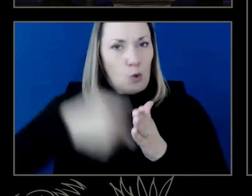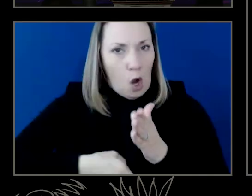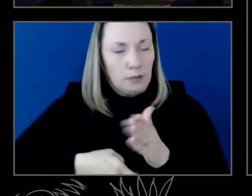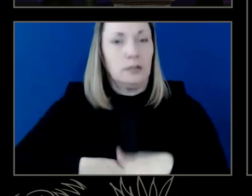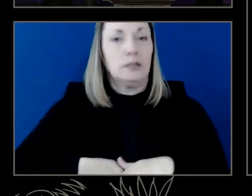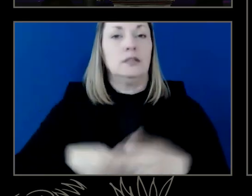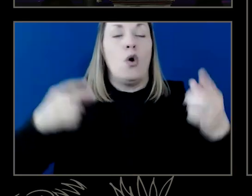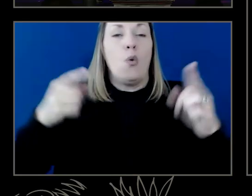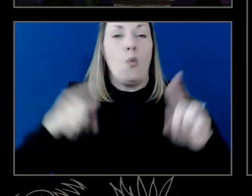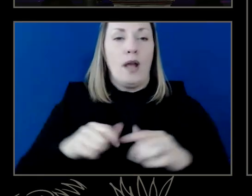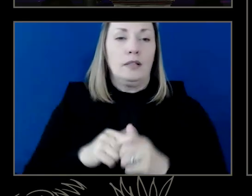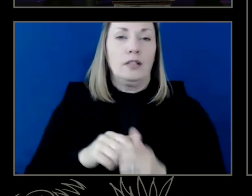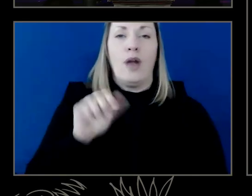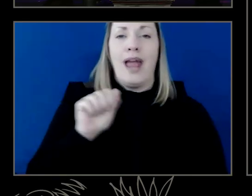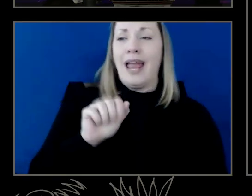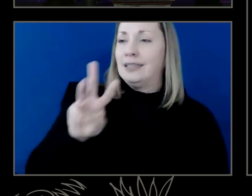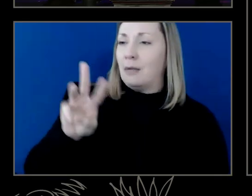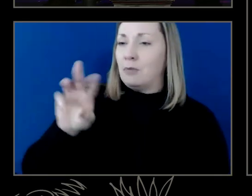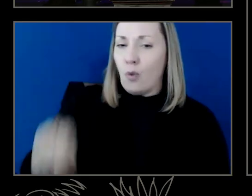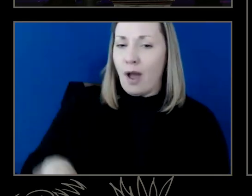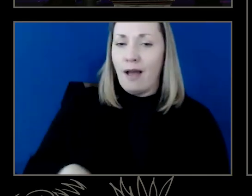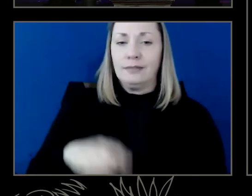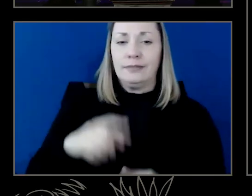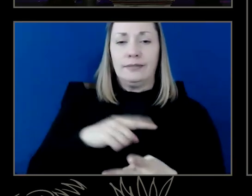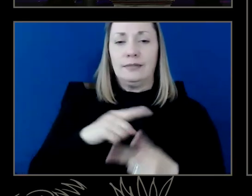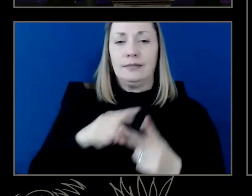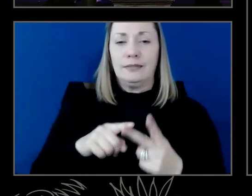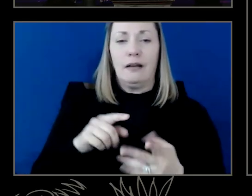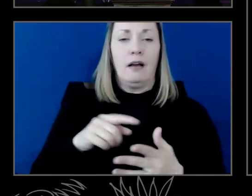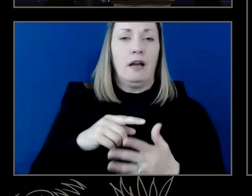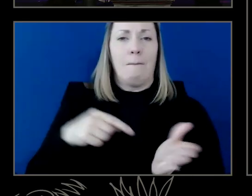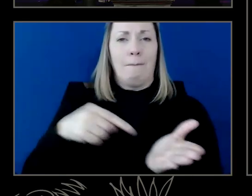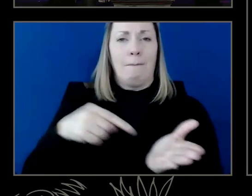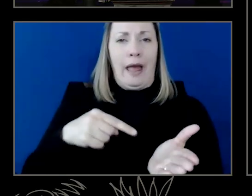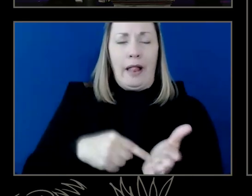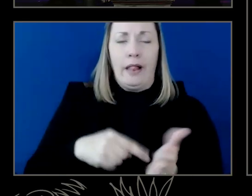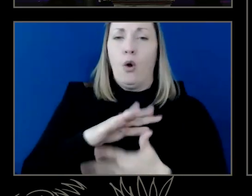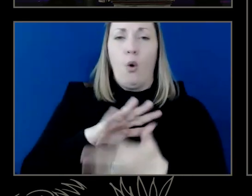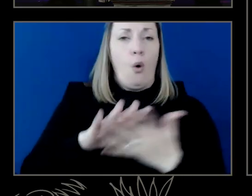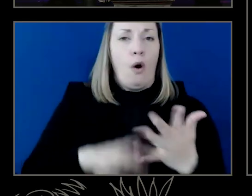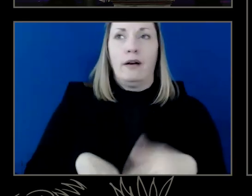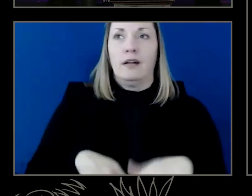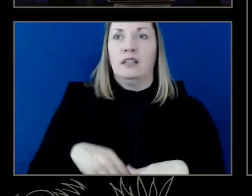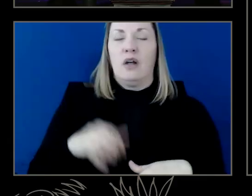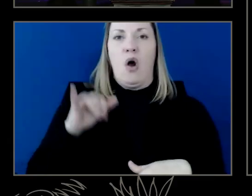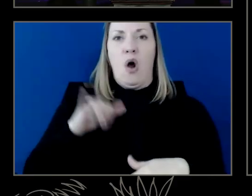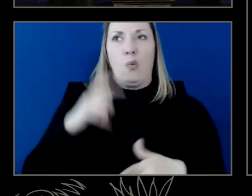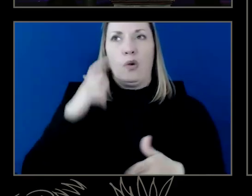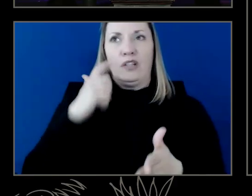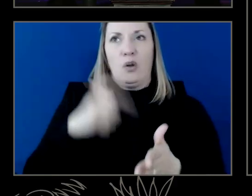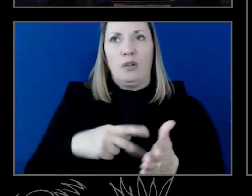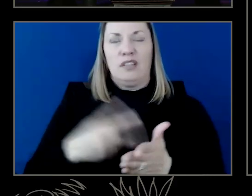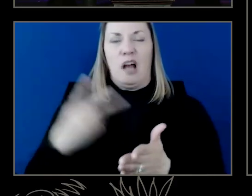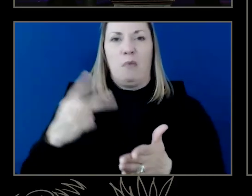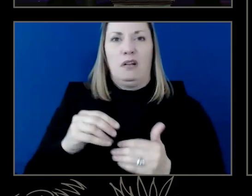your AWS bill or the cloud provider that you use suddenly doubles or